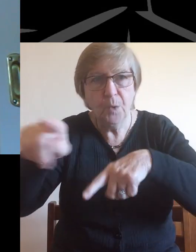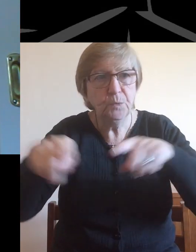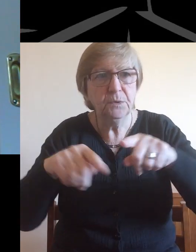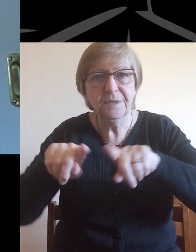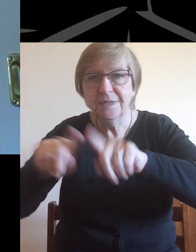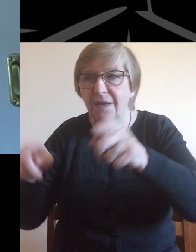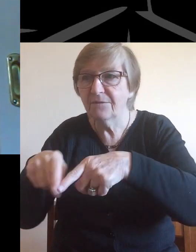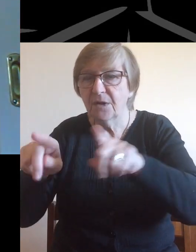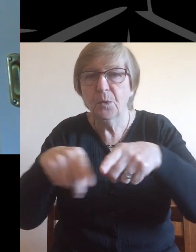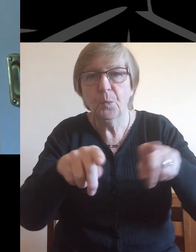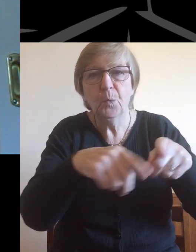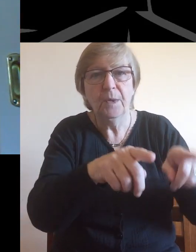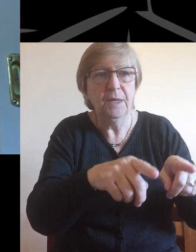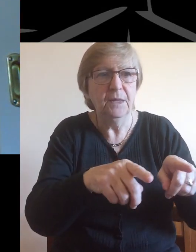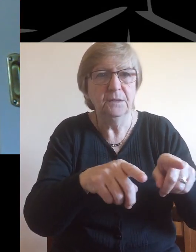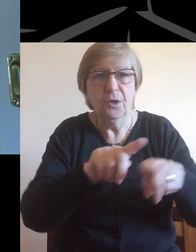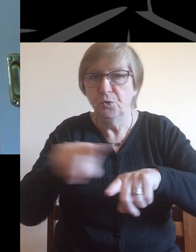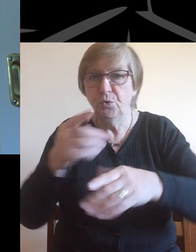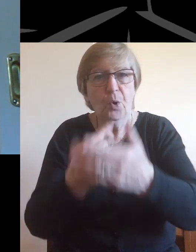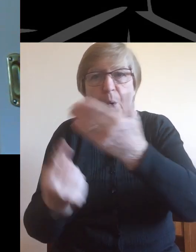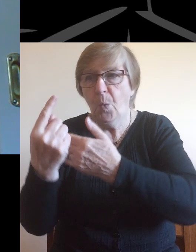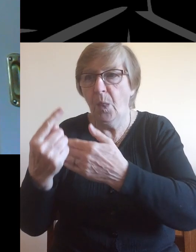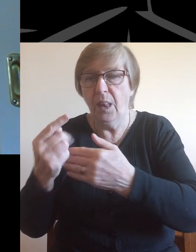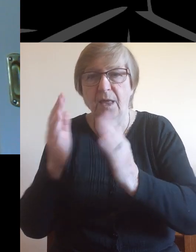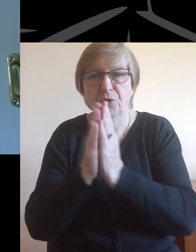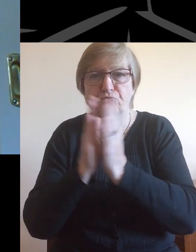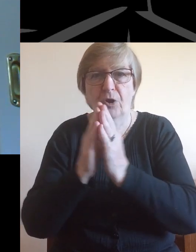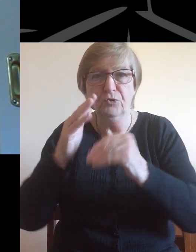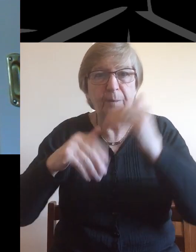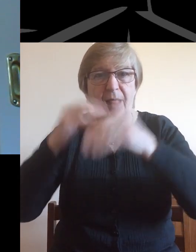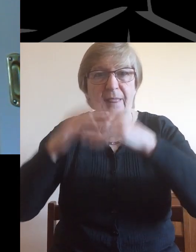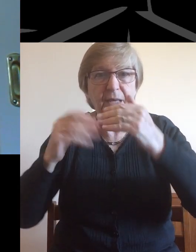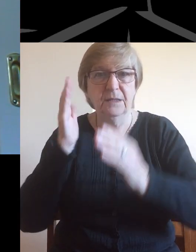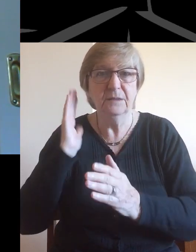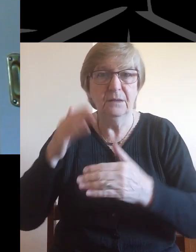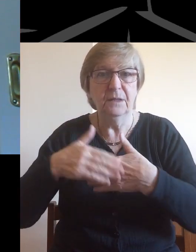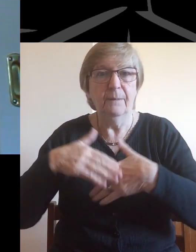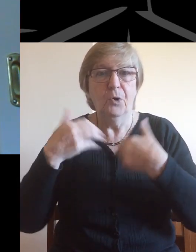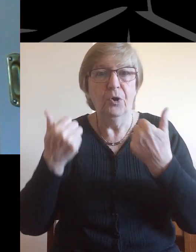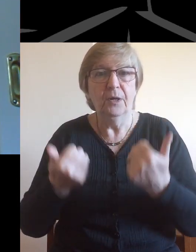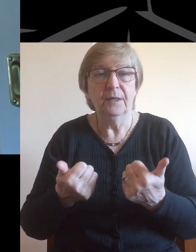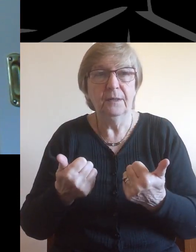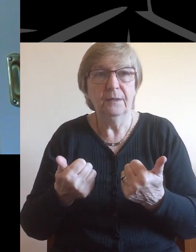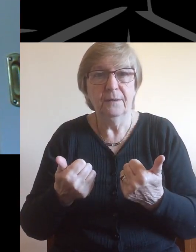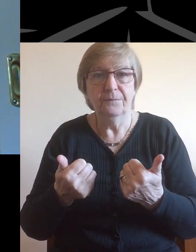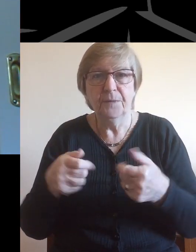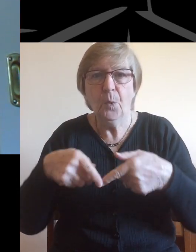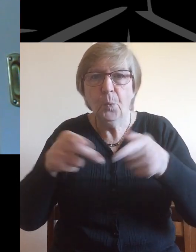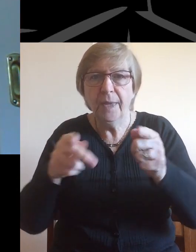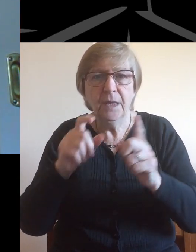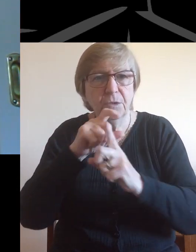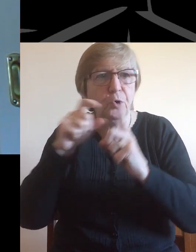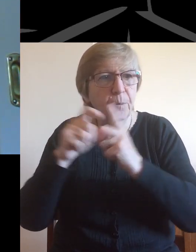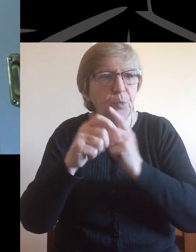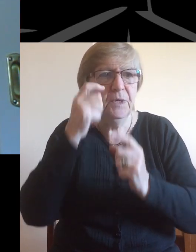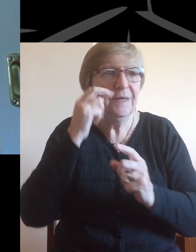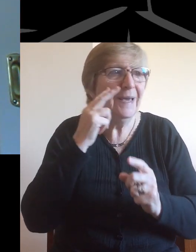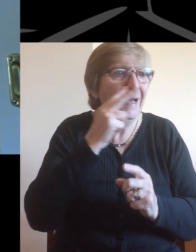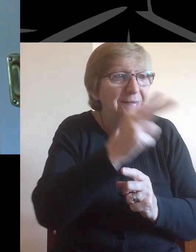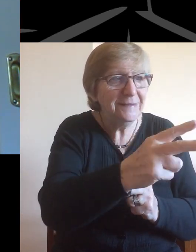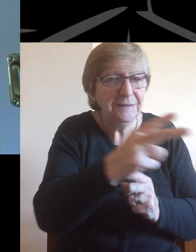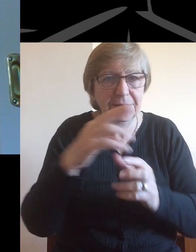simply other ways other than simply opening the church doors on a Sunday morning. Ways that the community can see and connect